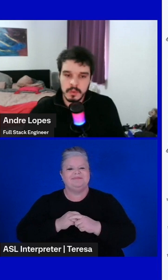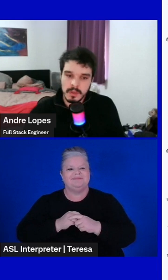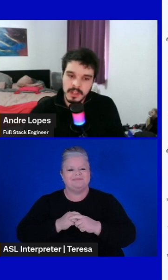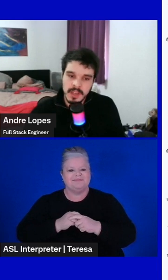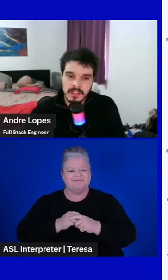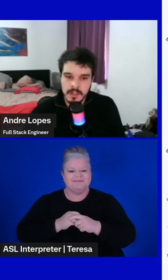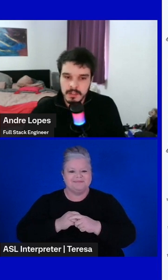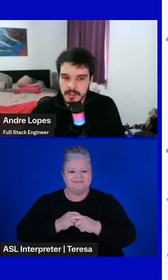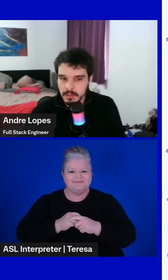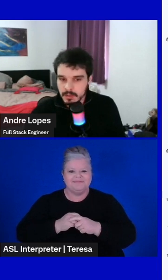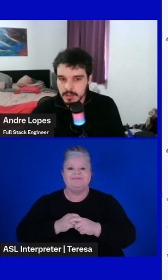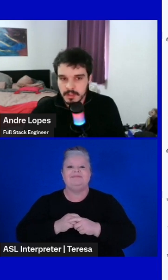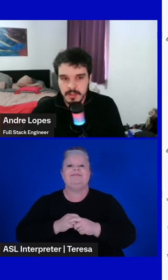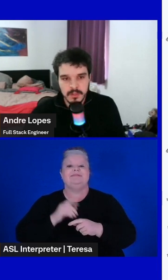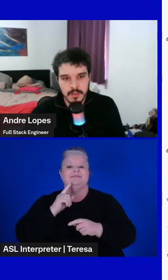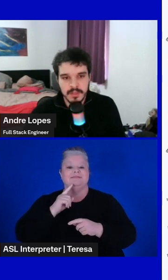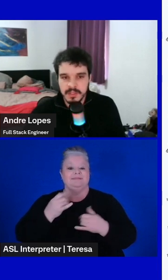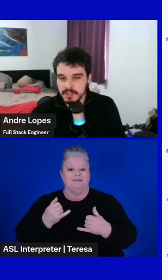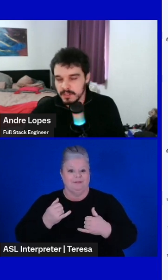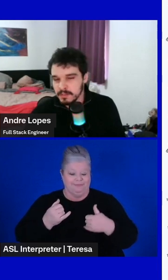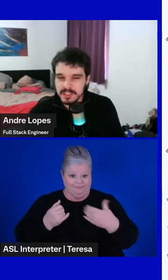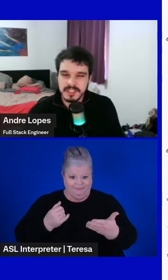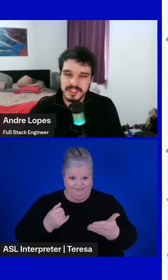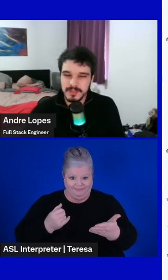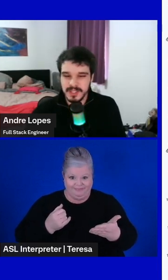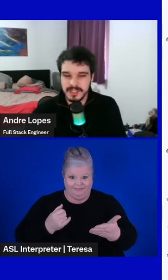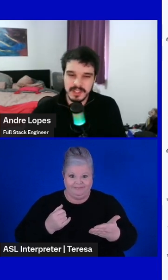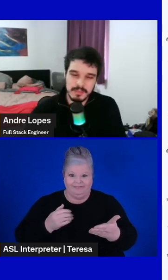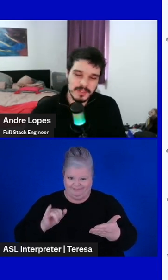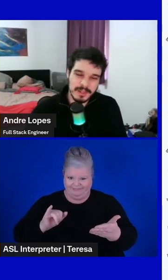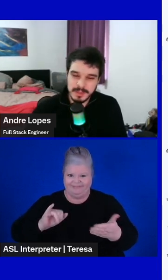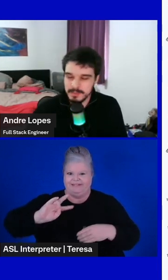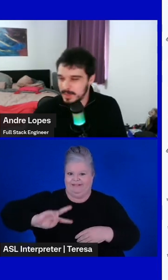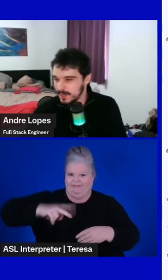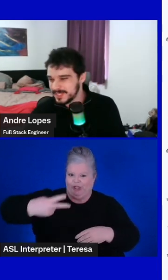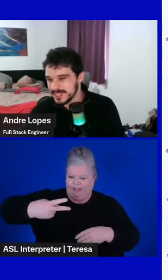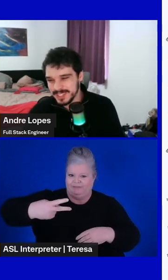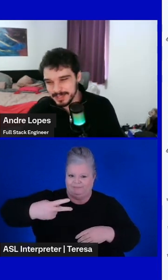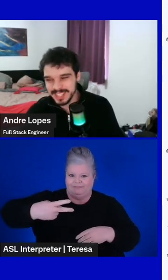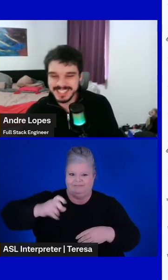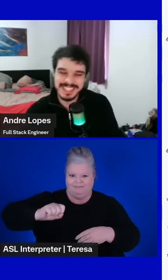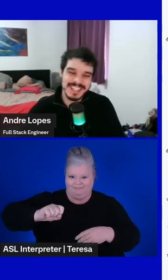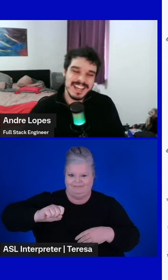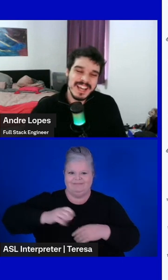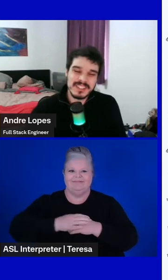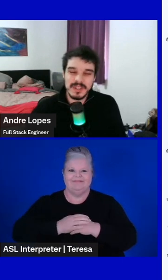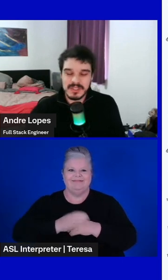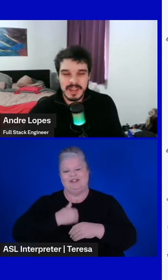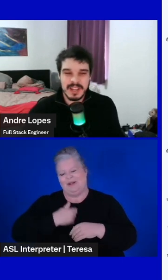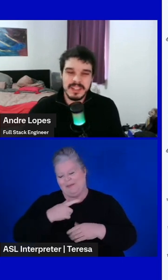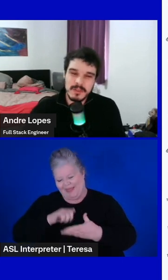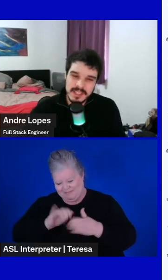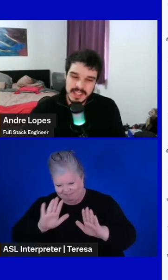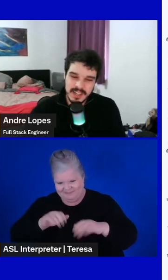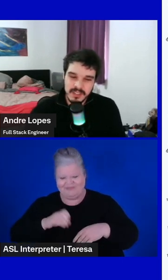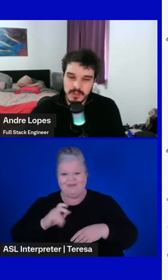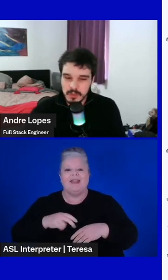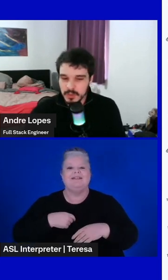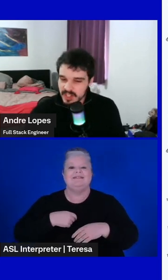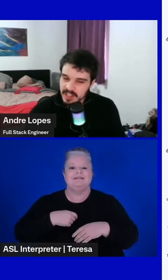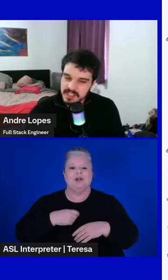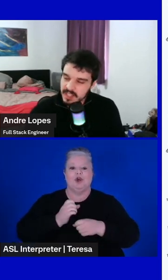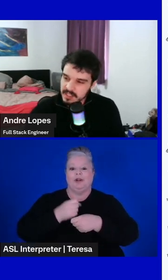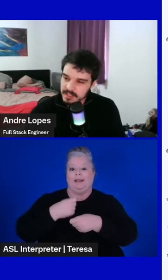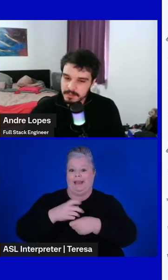going to get here. So it's inverted. The created data is below. Sorry about that. So it's the create data is